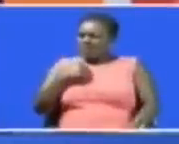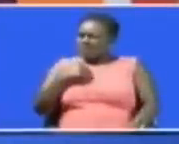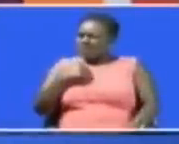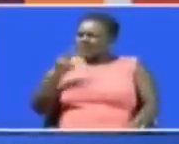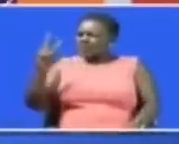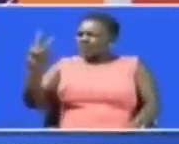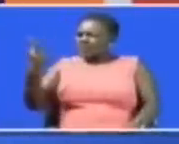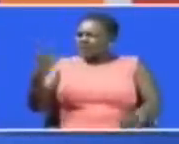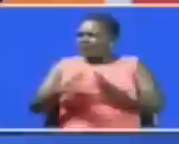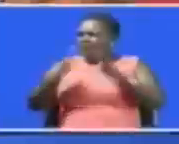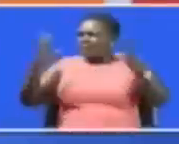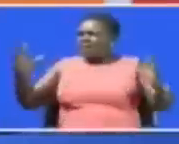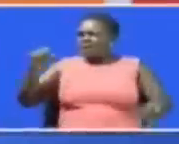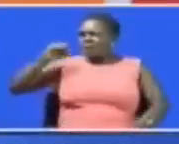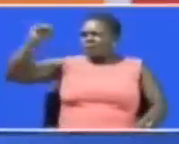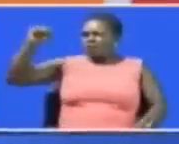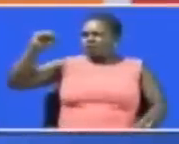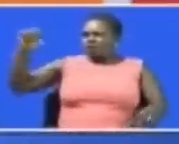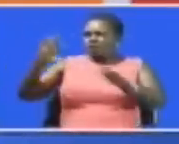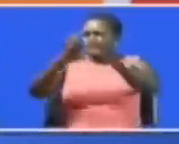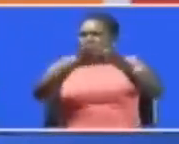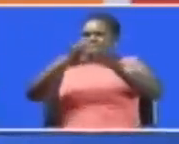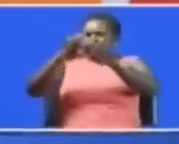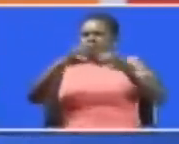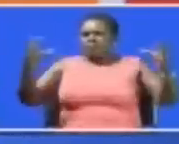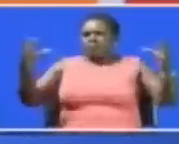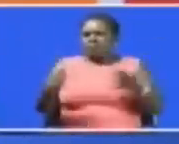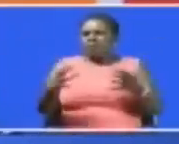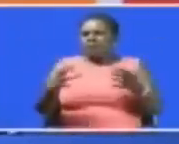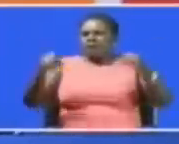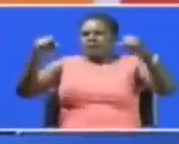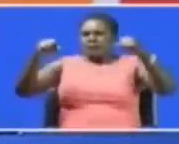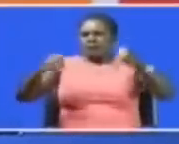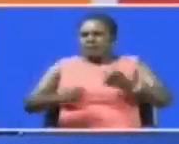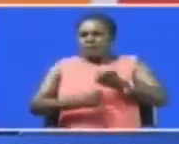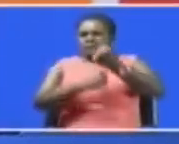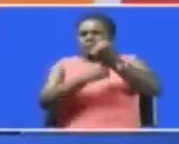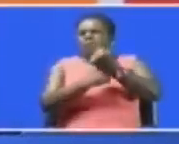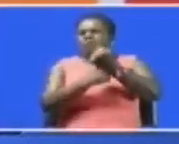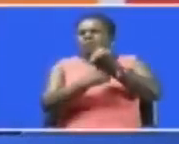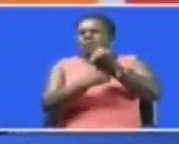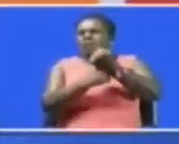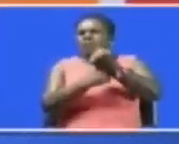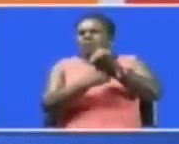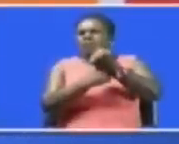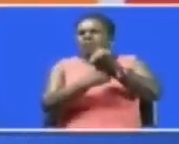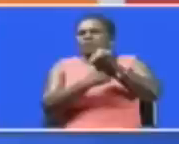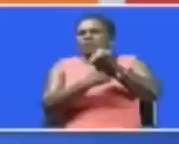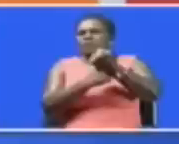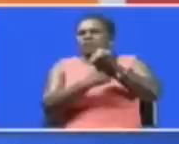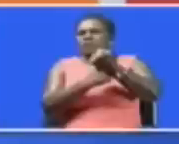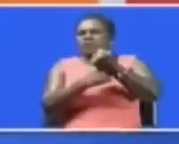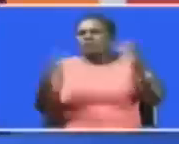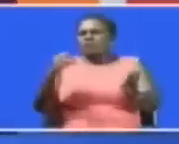when the second largest political coalition or party just agrees with the party in